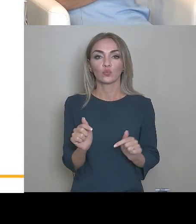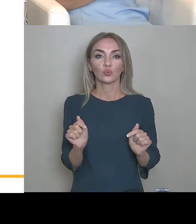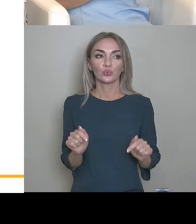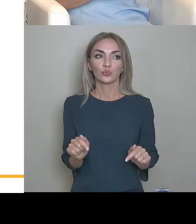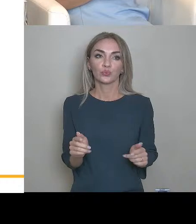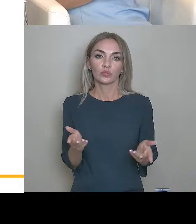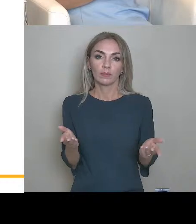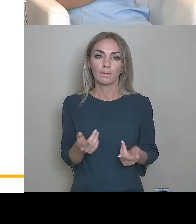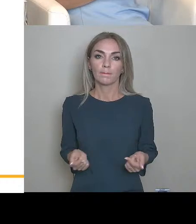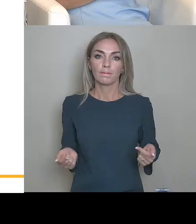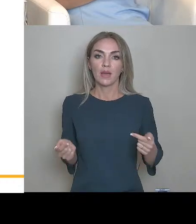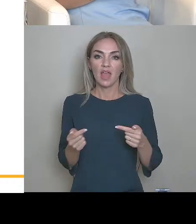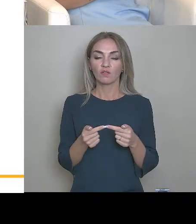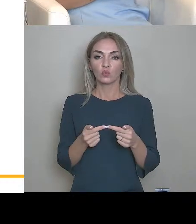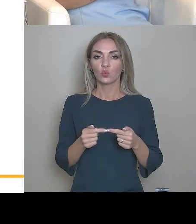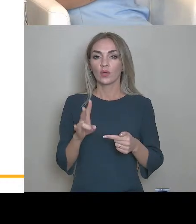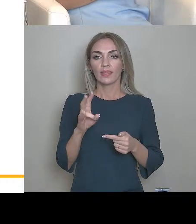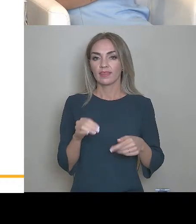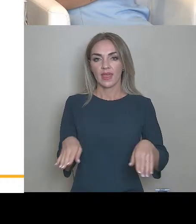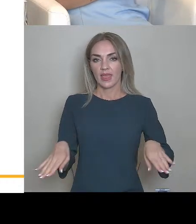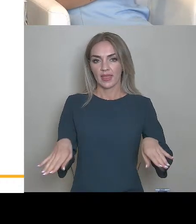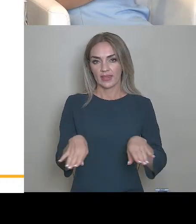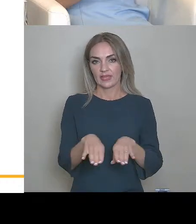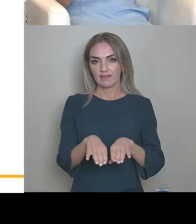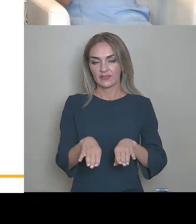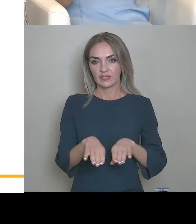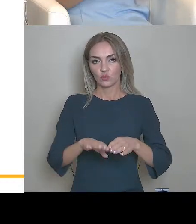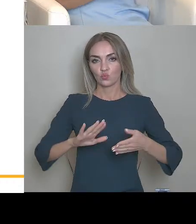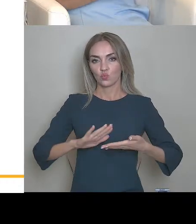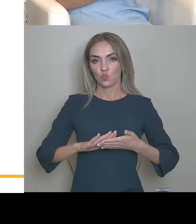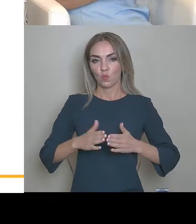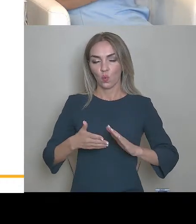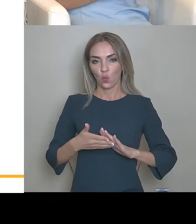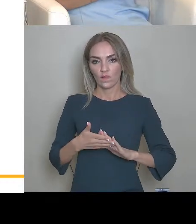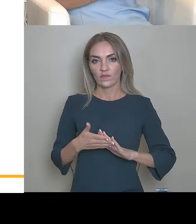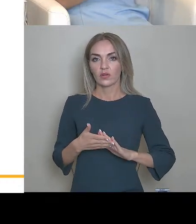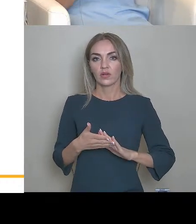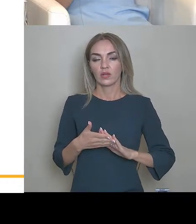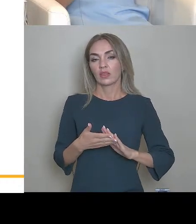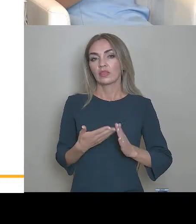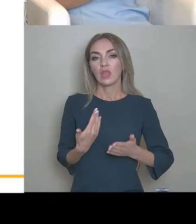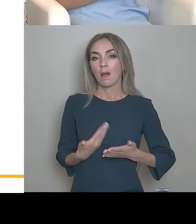required for registration, we see some